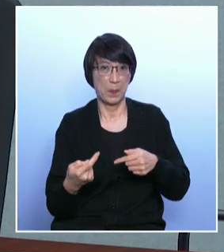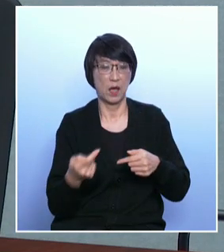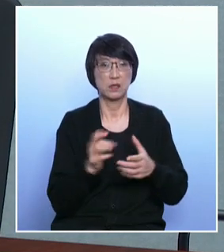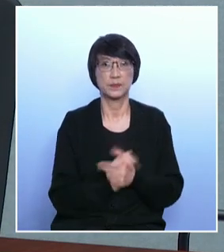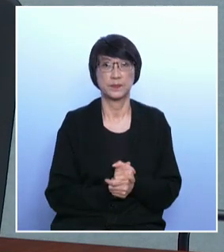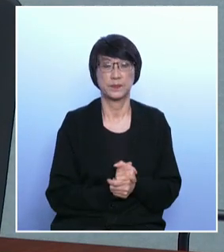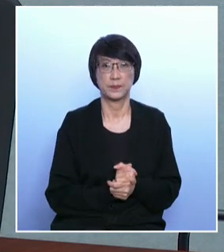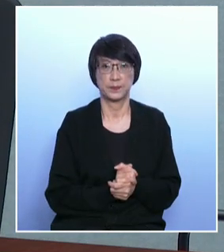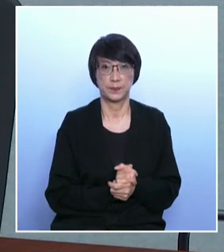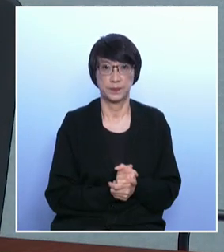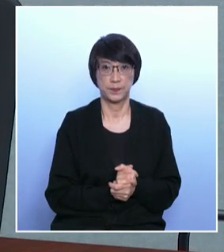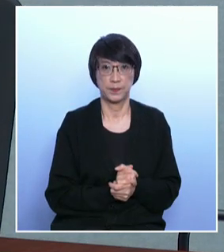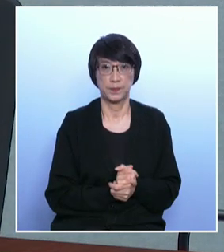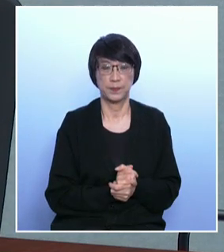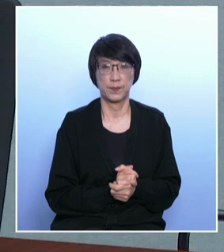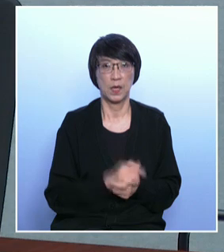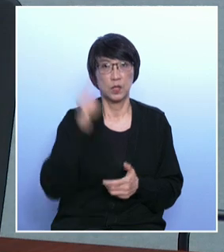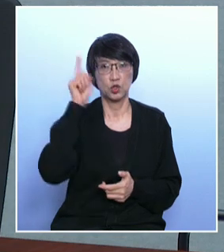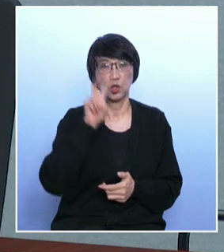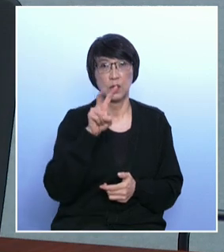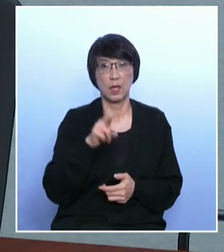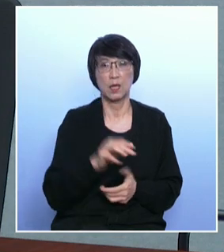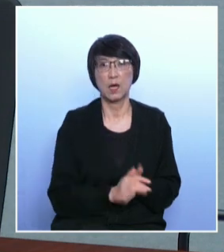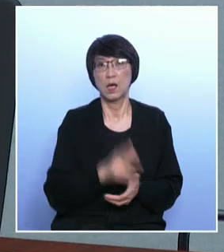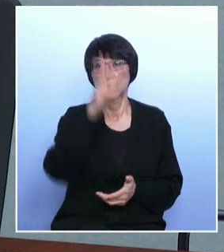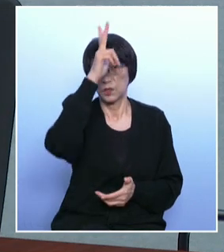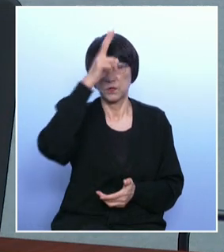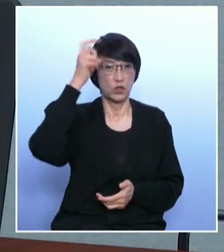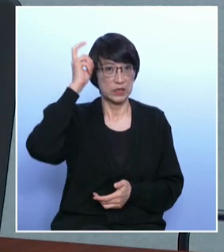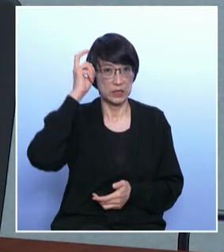About $1 billion for this project.